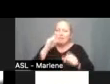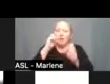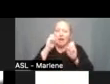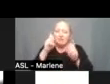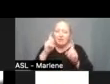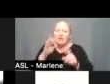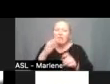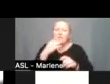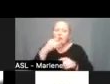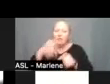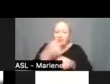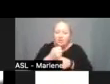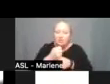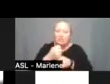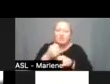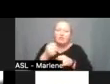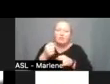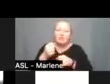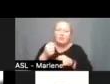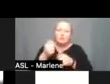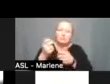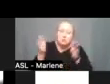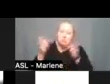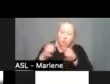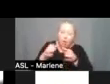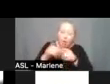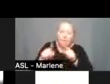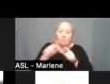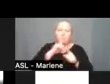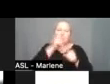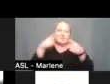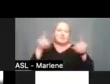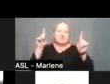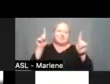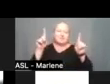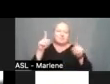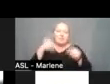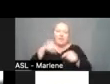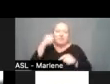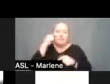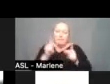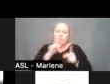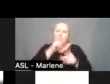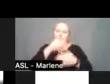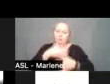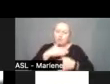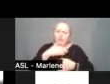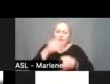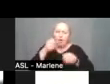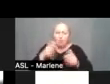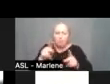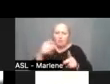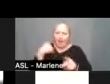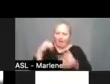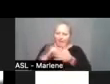this year um although it was small i think it was very successful um i think people appreciated the opportunity to have the space